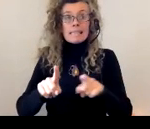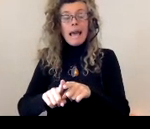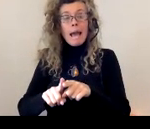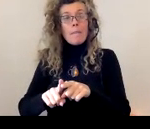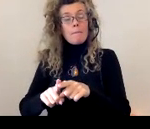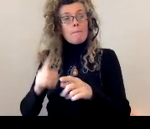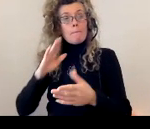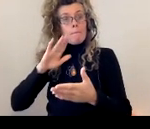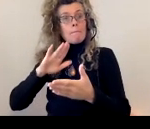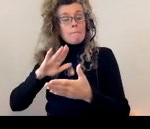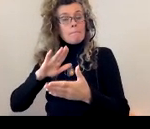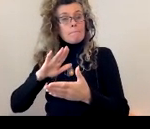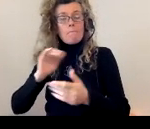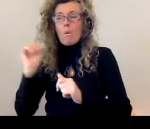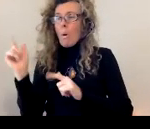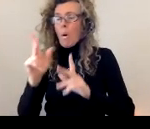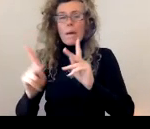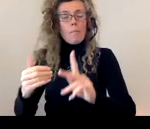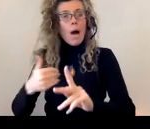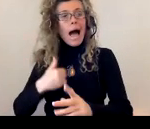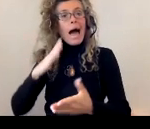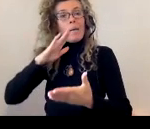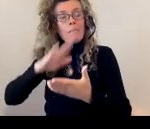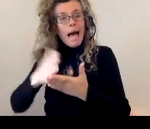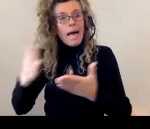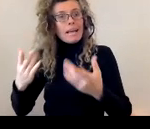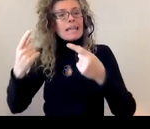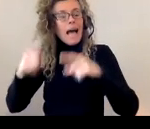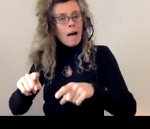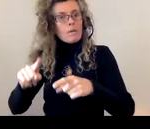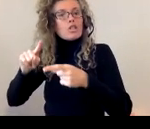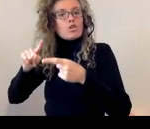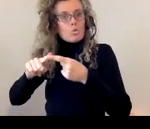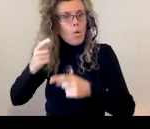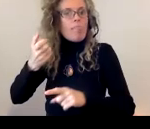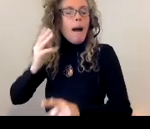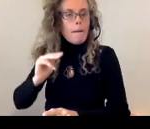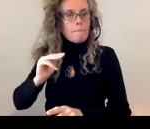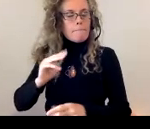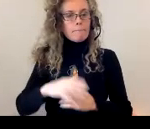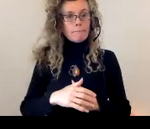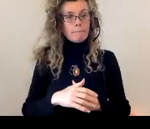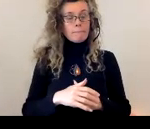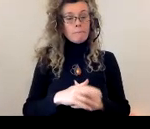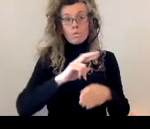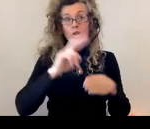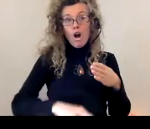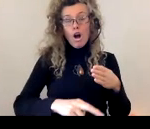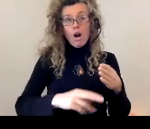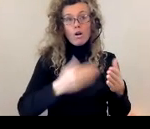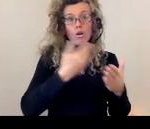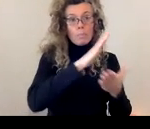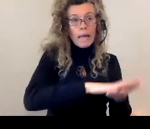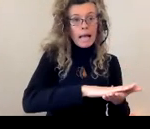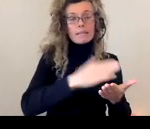them. As a result of these behaviors, good and bad, as a result of these experiences, good and